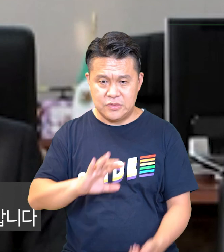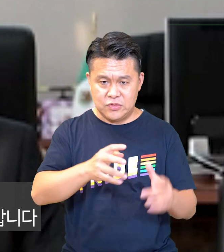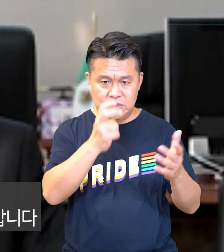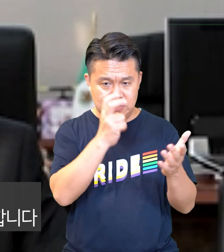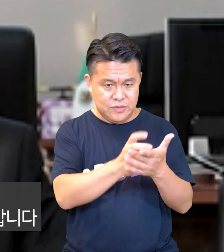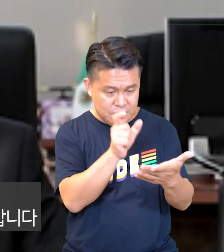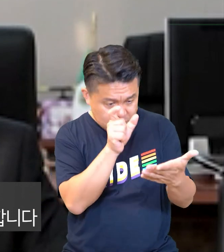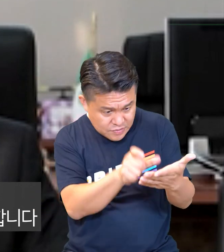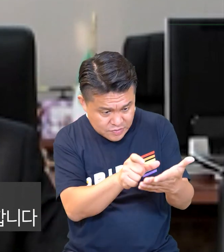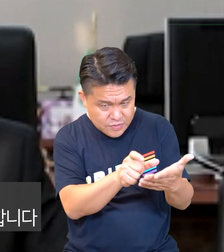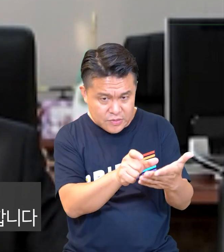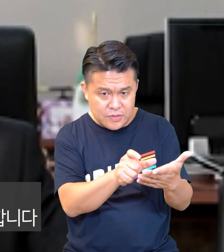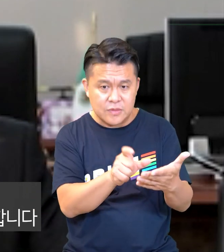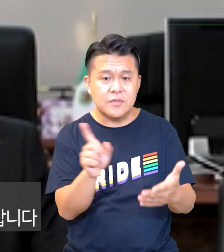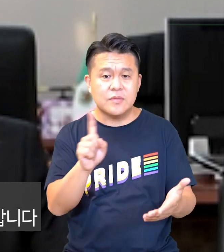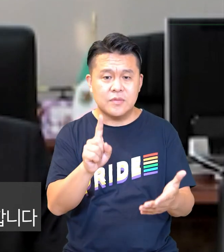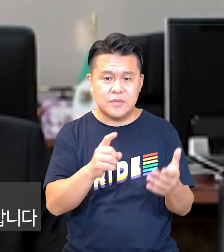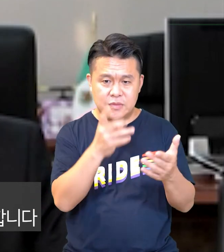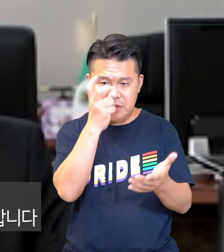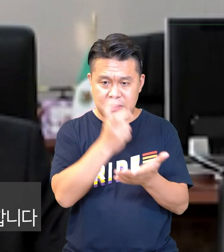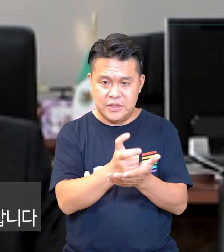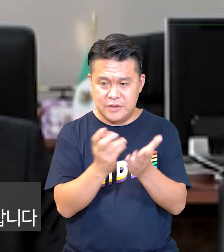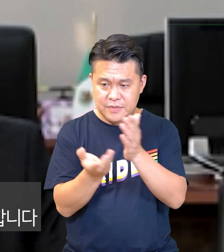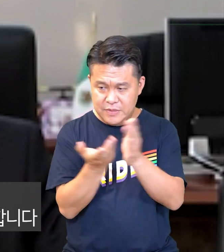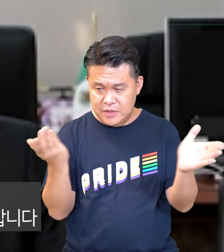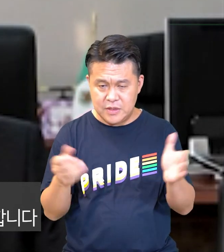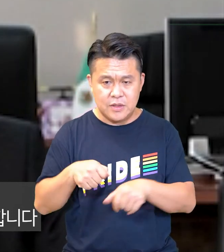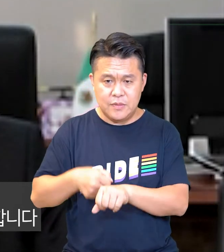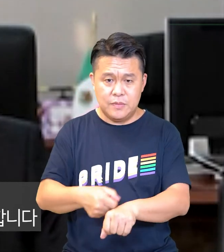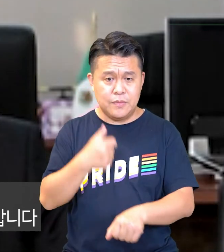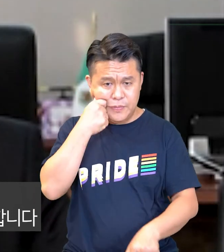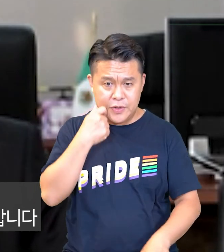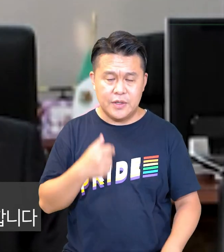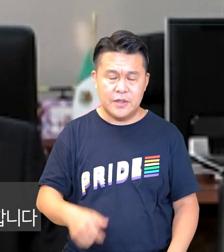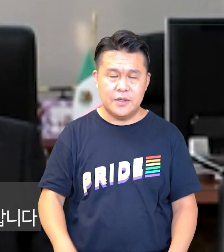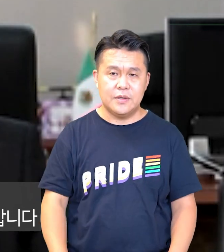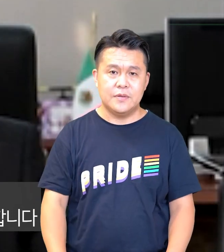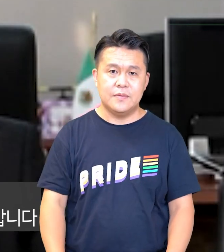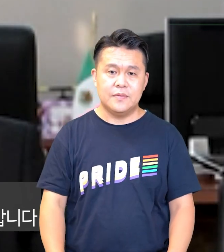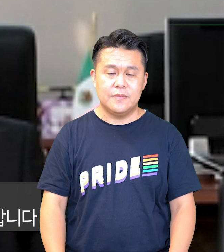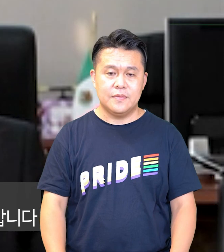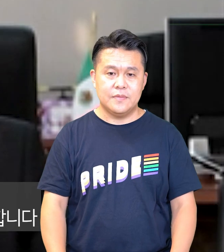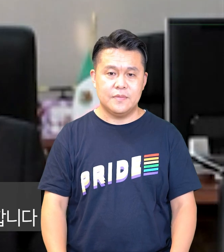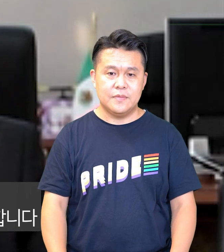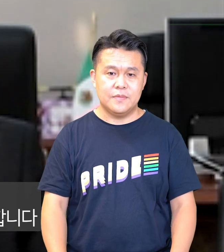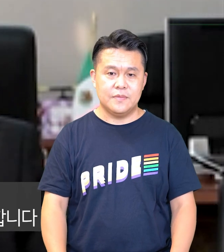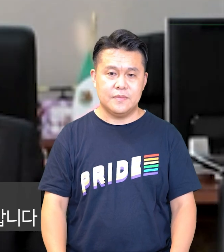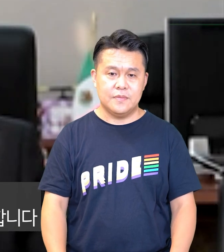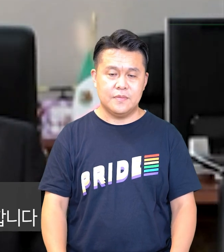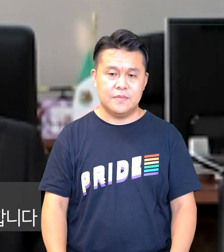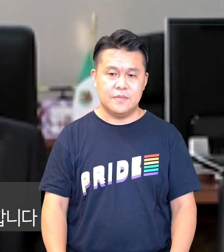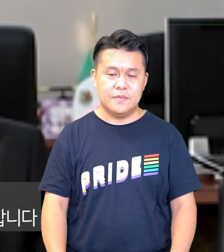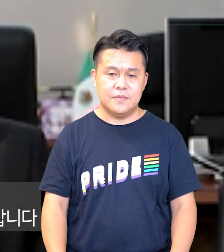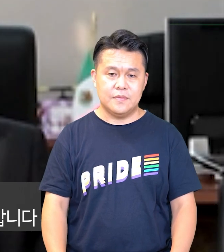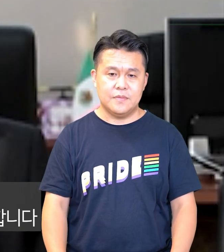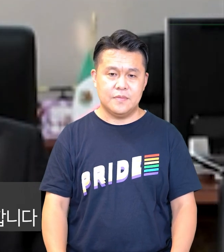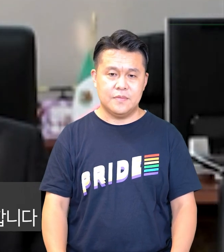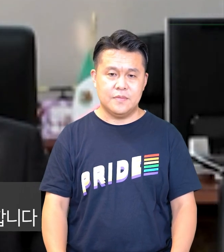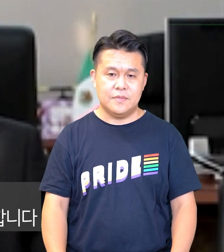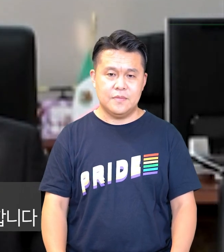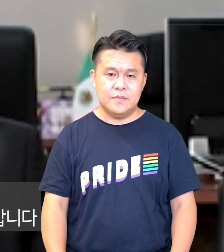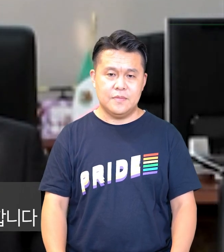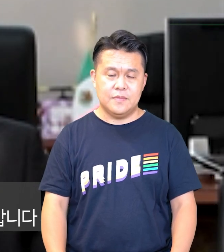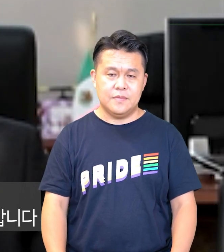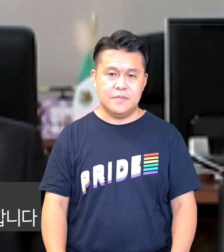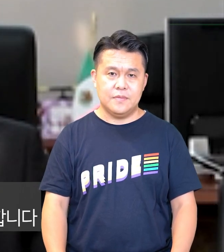of ideas because this would lead to a contradiction with the sacred principles